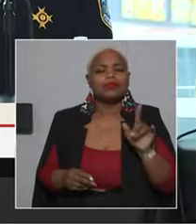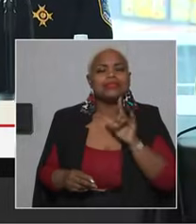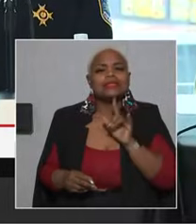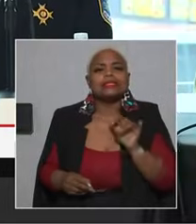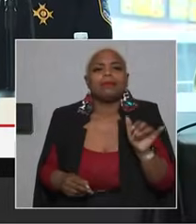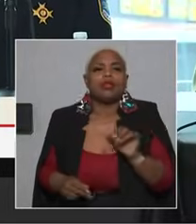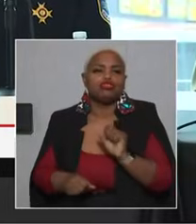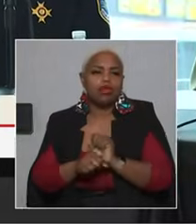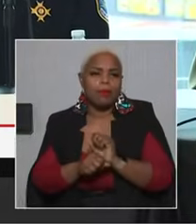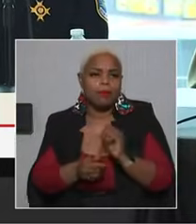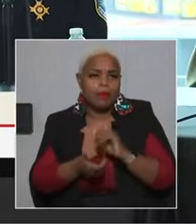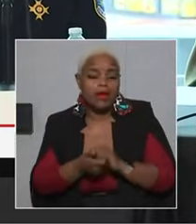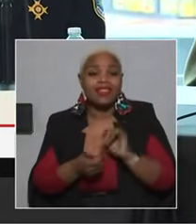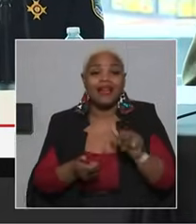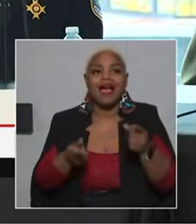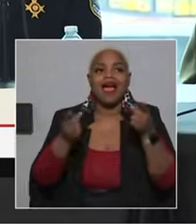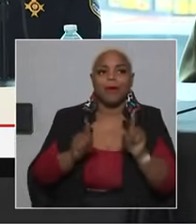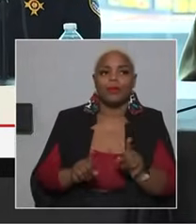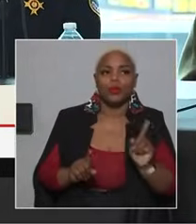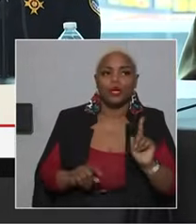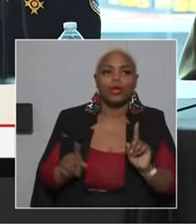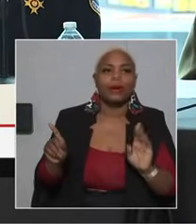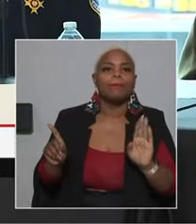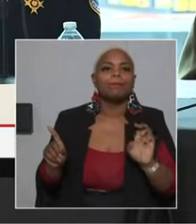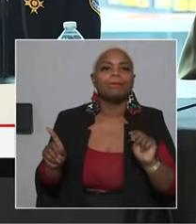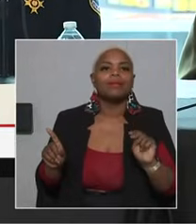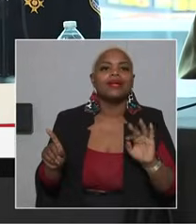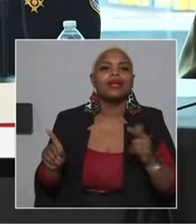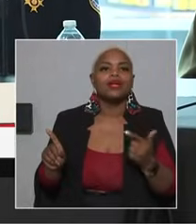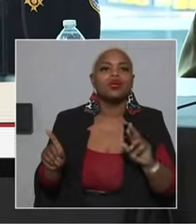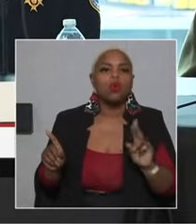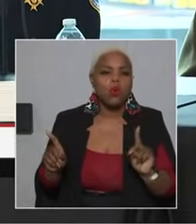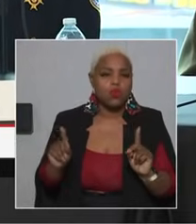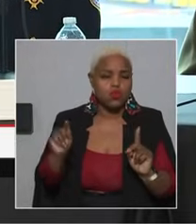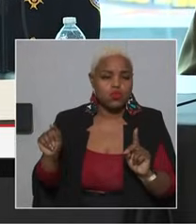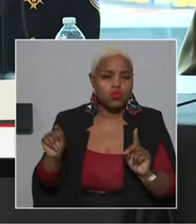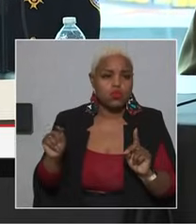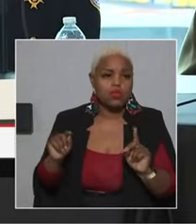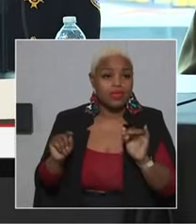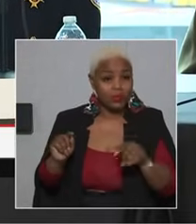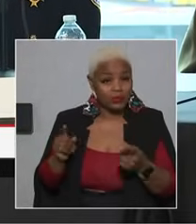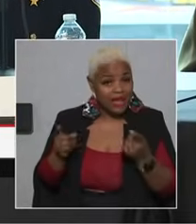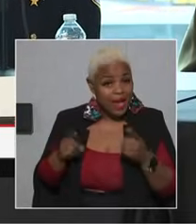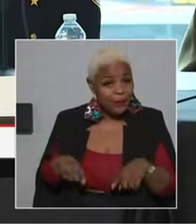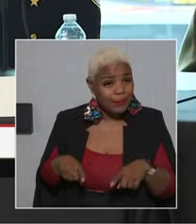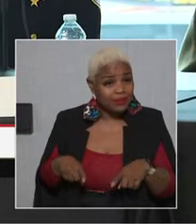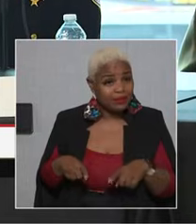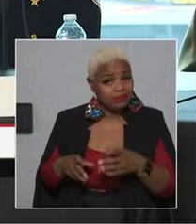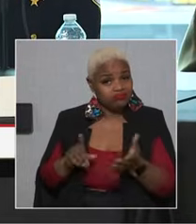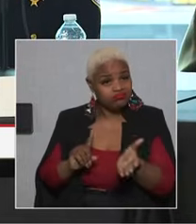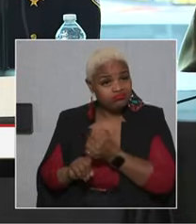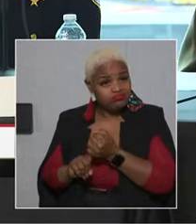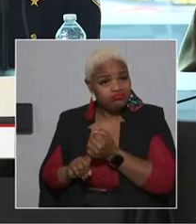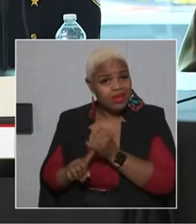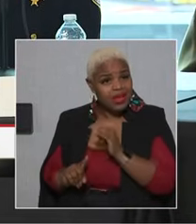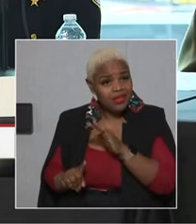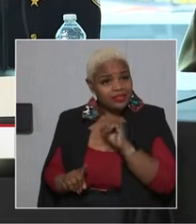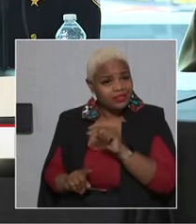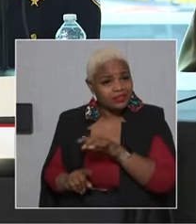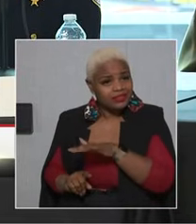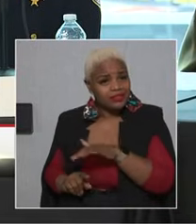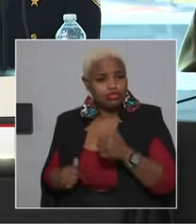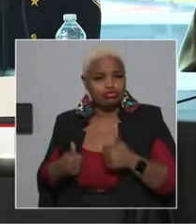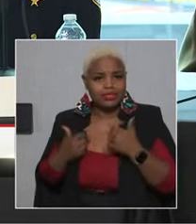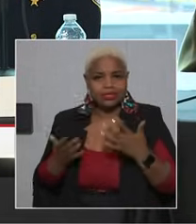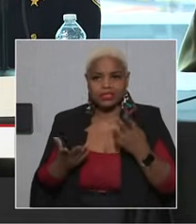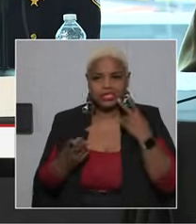on Bending Road and around Sheriff Road, those, in a sense, at least as residents see it, did involve